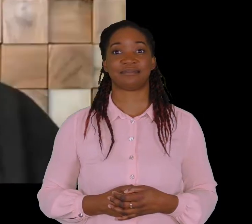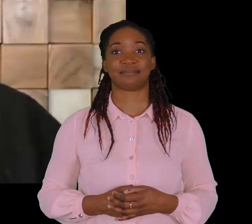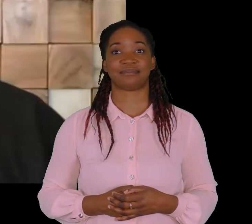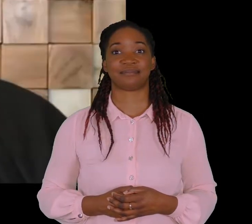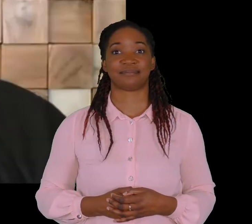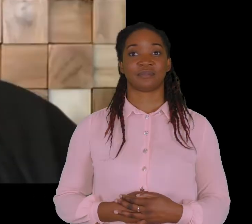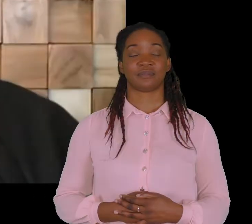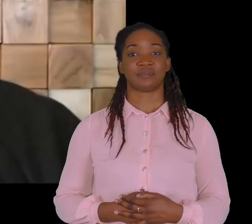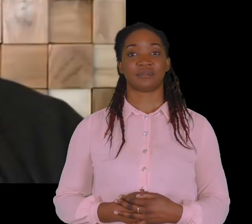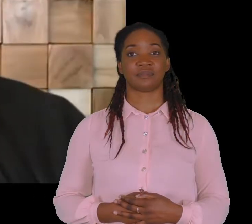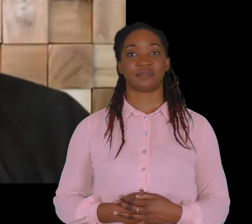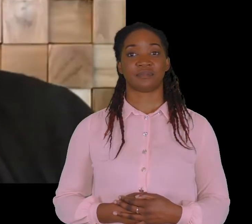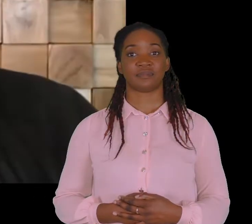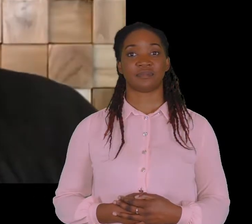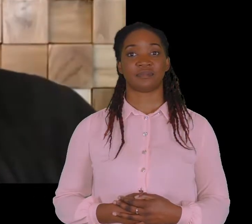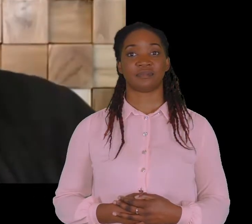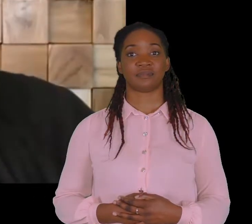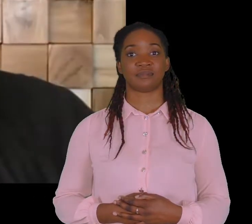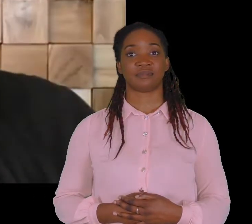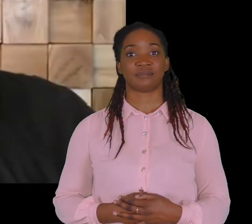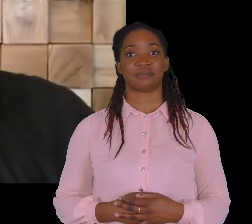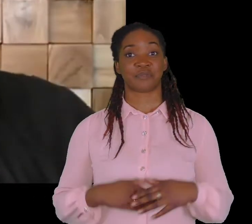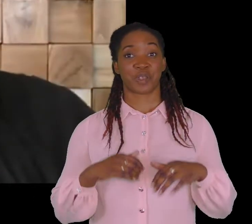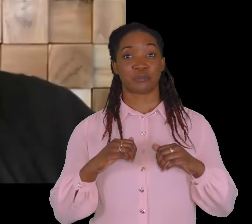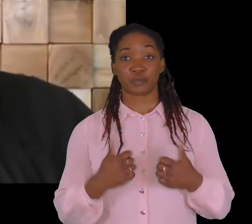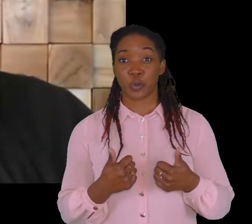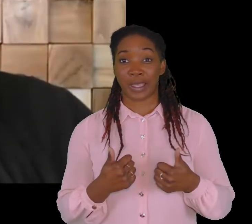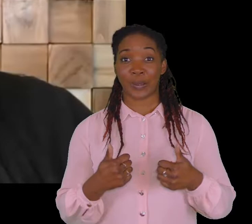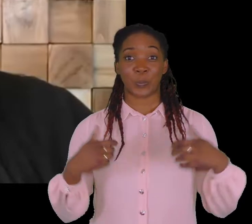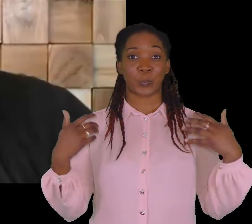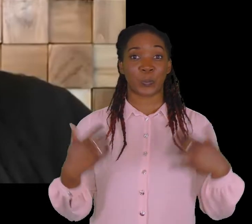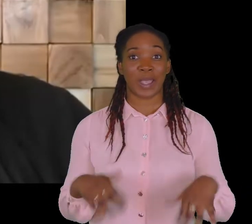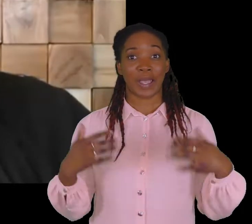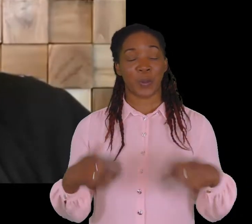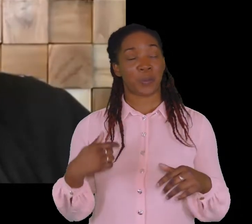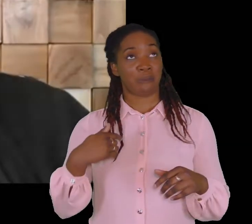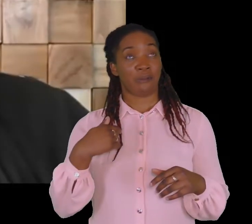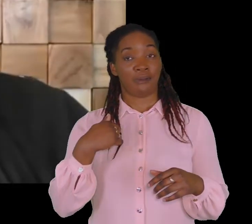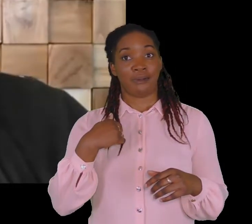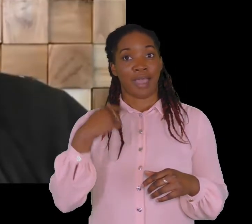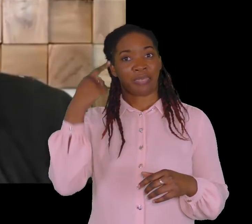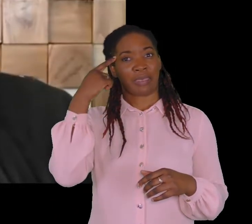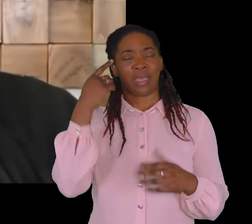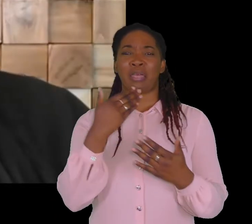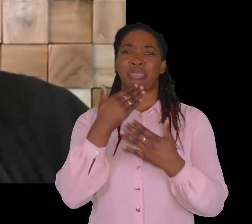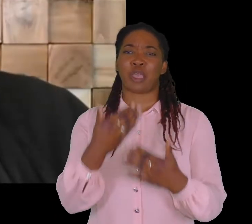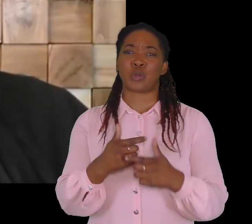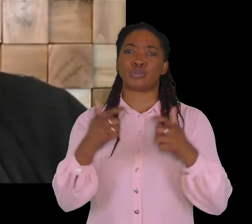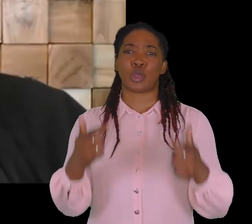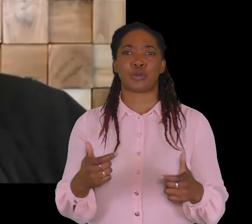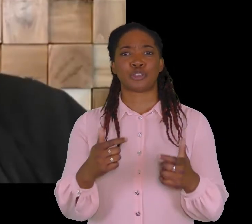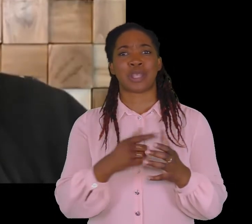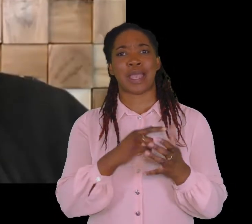Okay, wow. I mean, I think that, thank you so much, Hassan, Shaheen, and Rita. I think we really